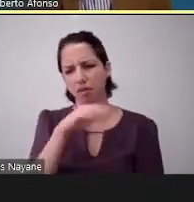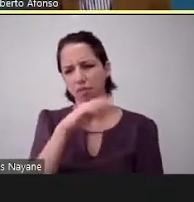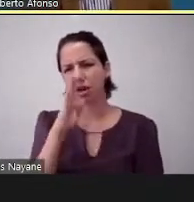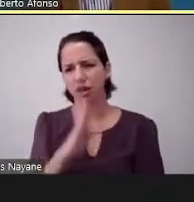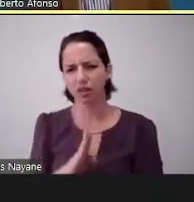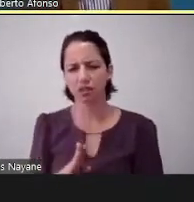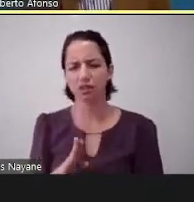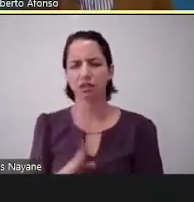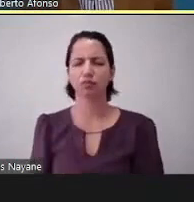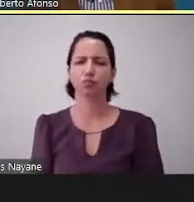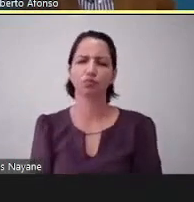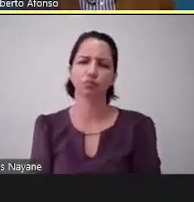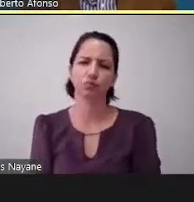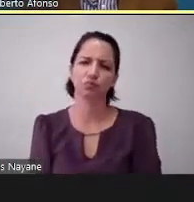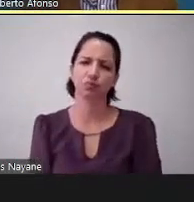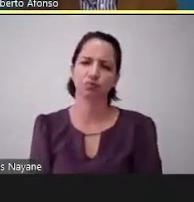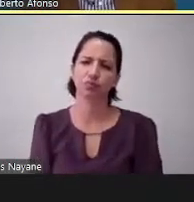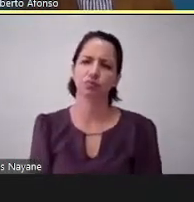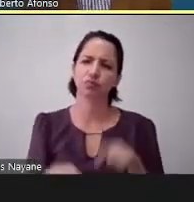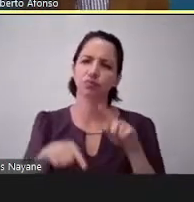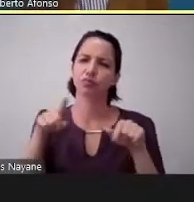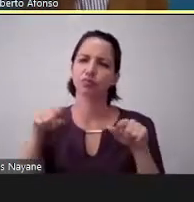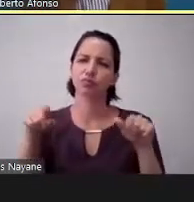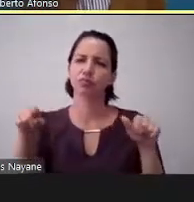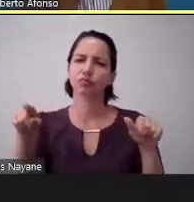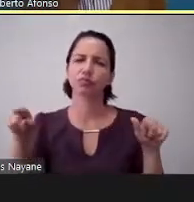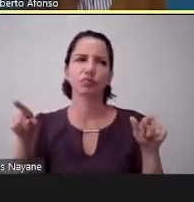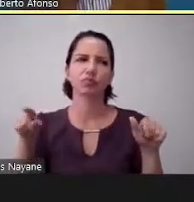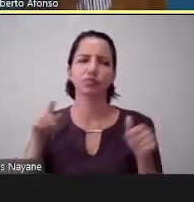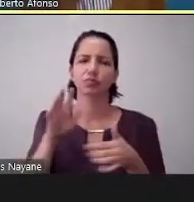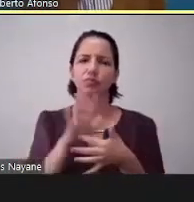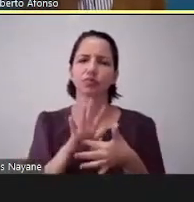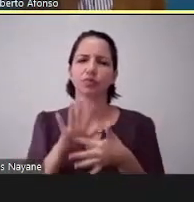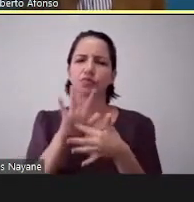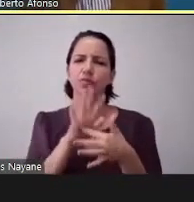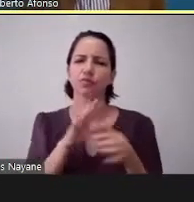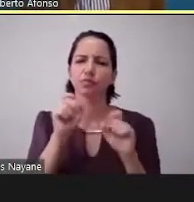not behind. We have some indicators that show